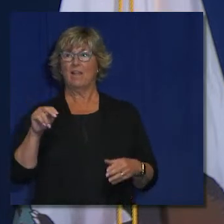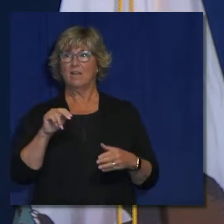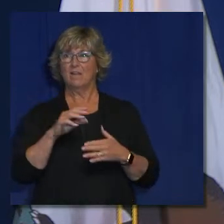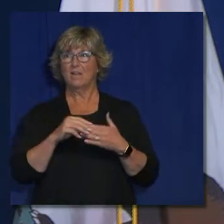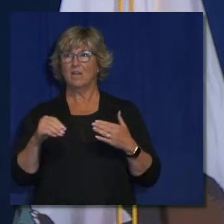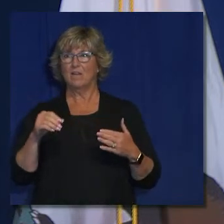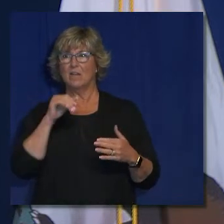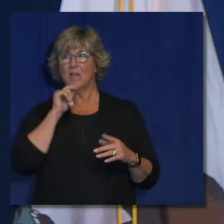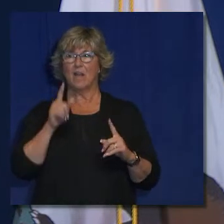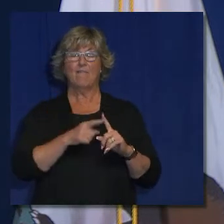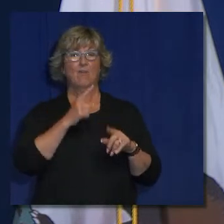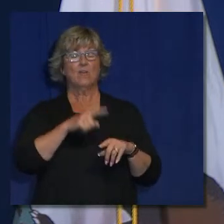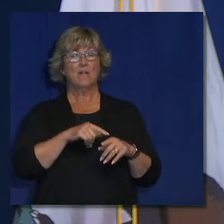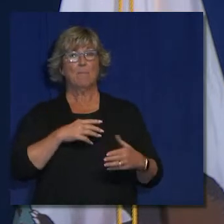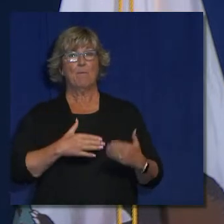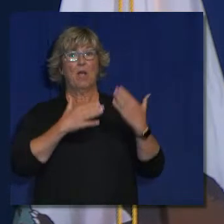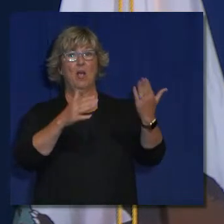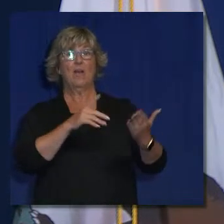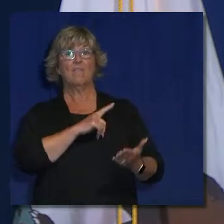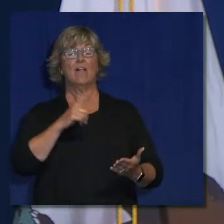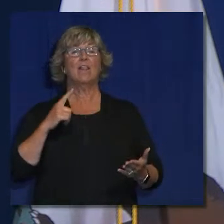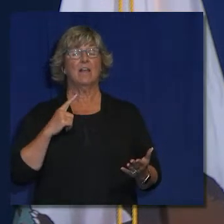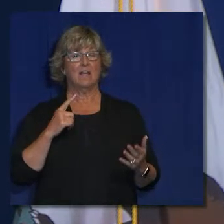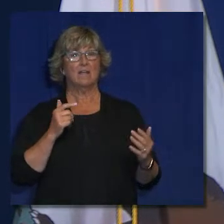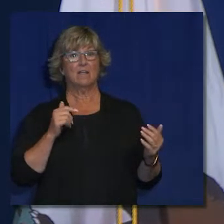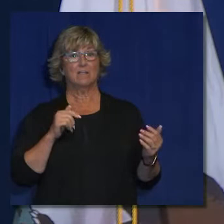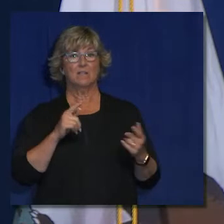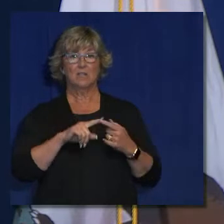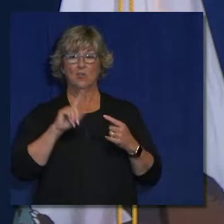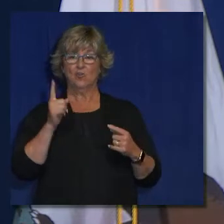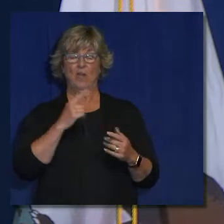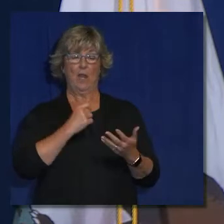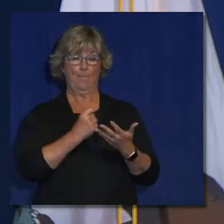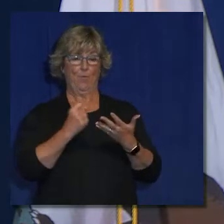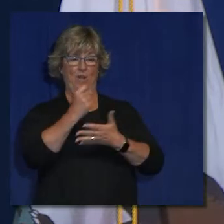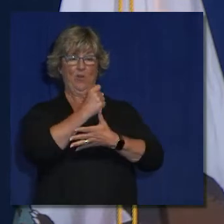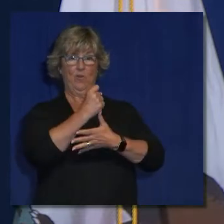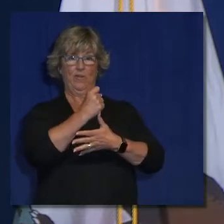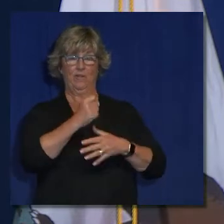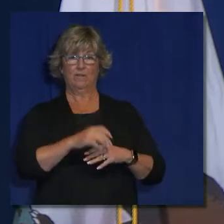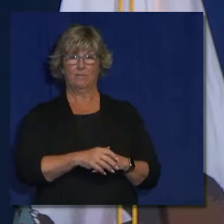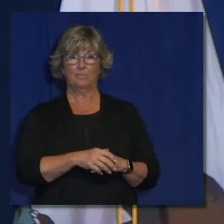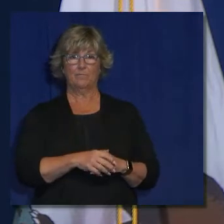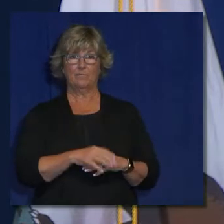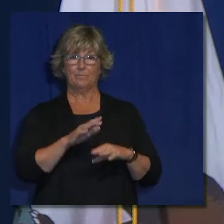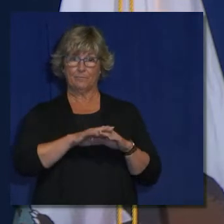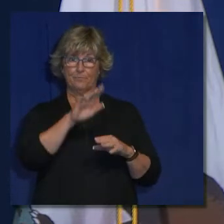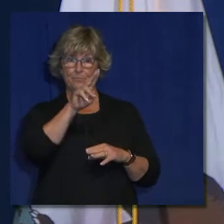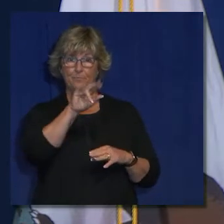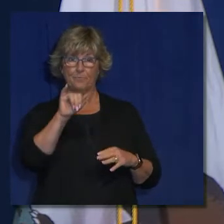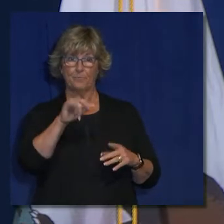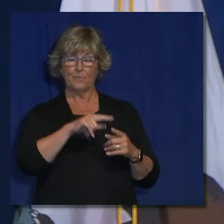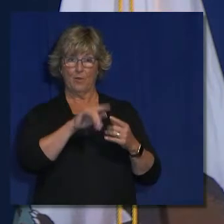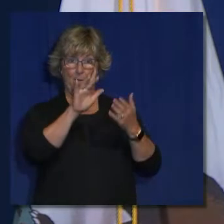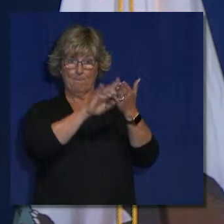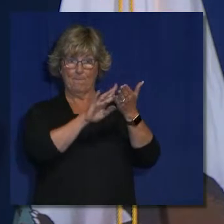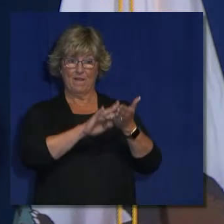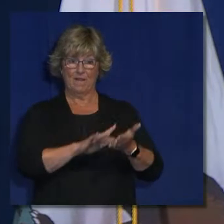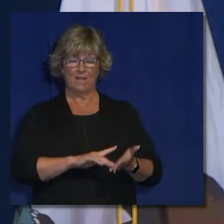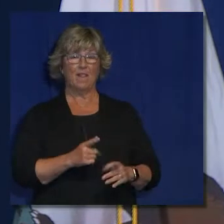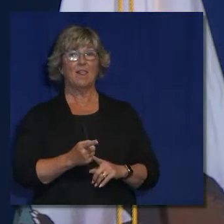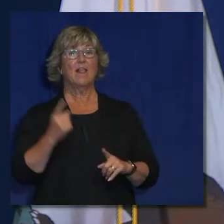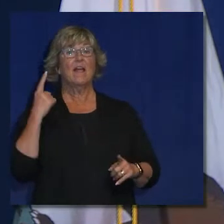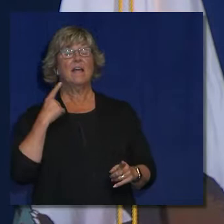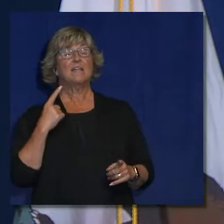I offered the legislature the ability in terms of just our priority on UI to pay down. Last year,